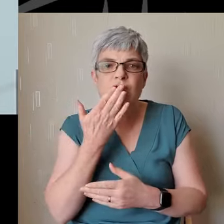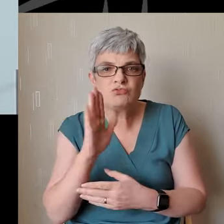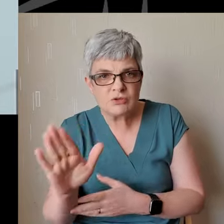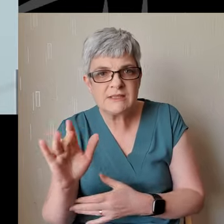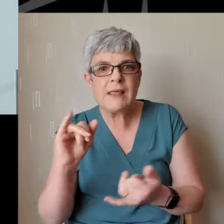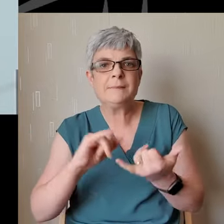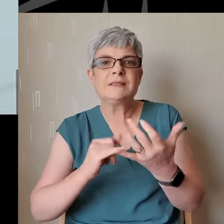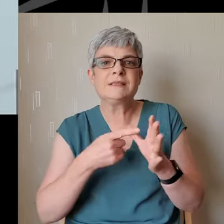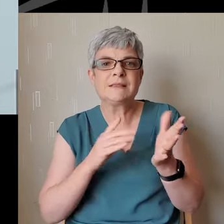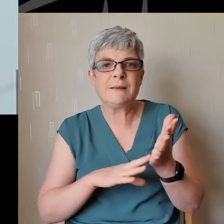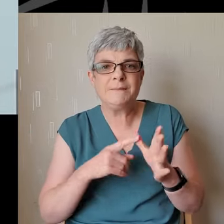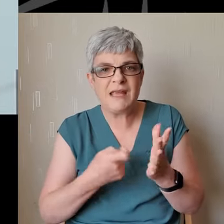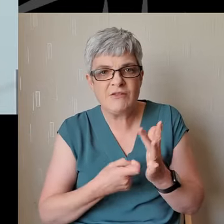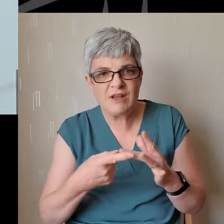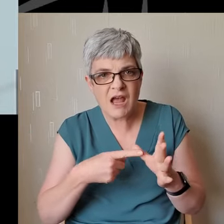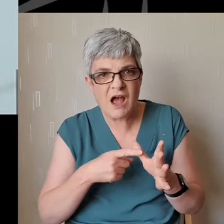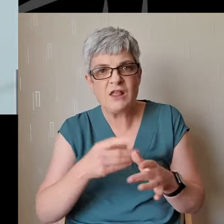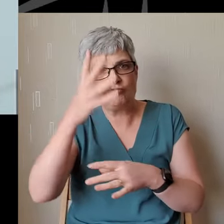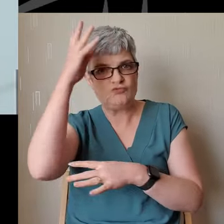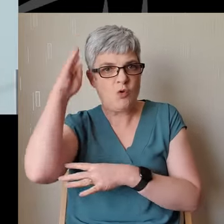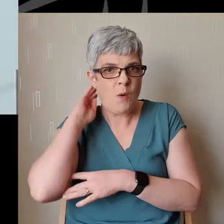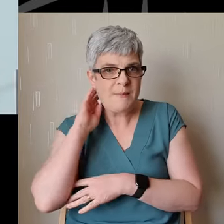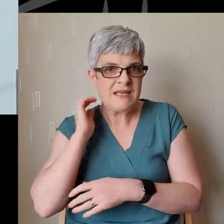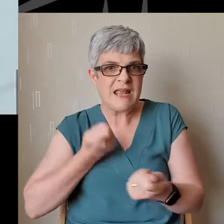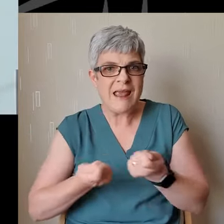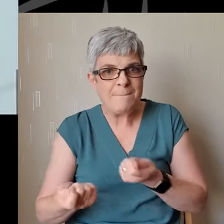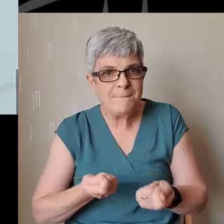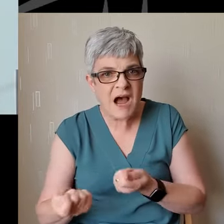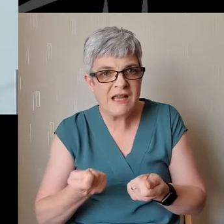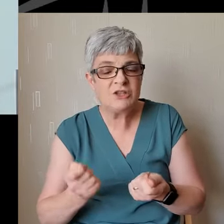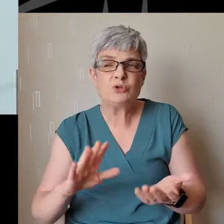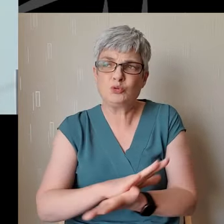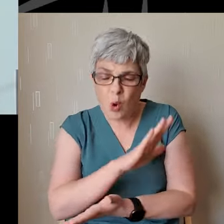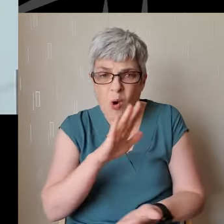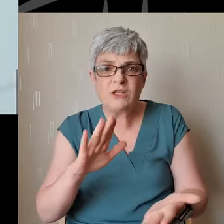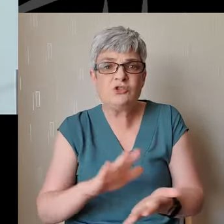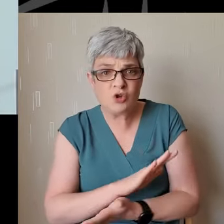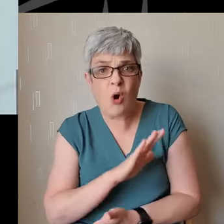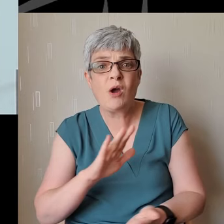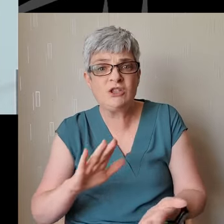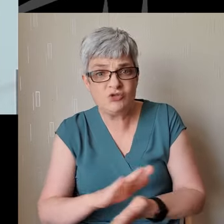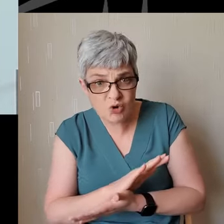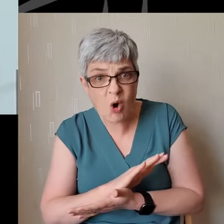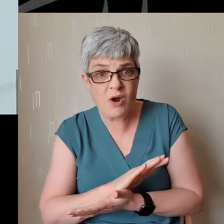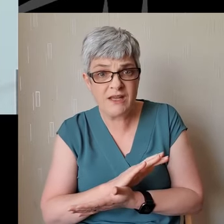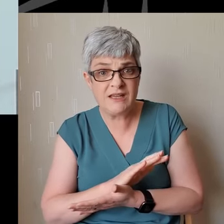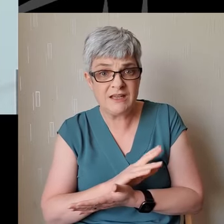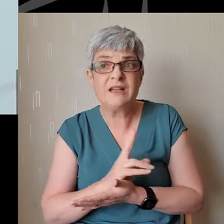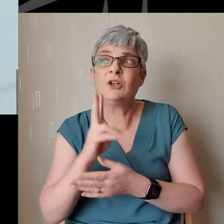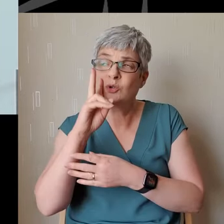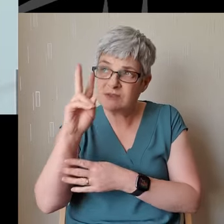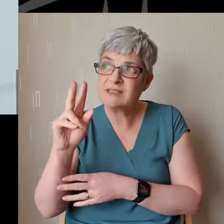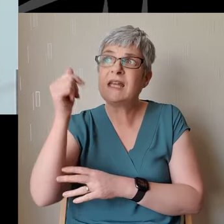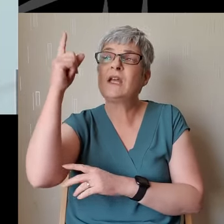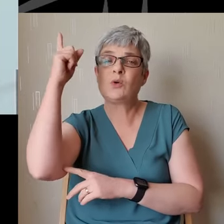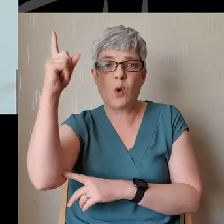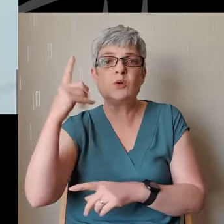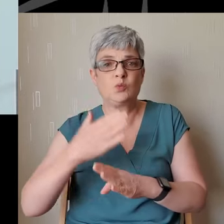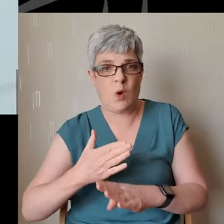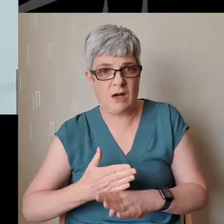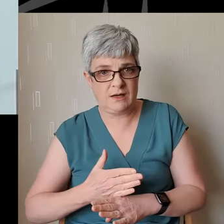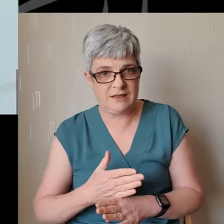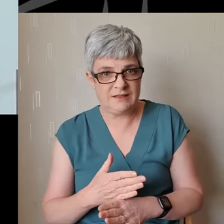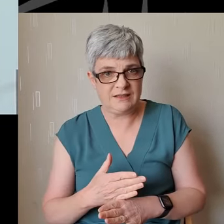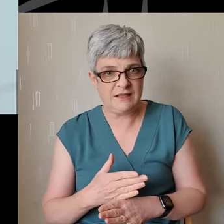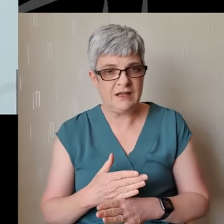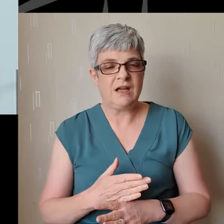Samaria, and then throughout the Roman Empire, joy, joy, joy is the outcome of seeing God at work. And